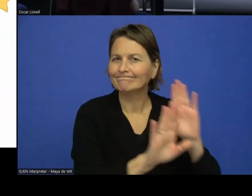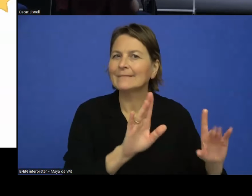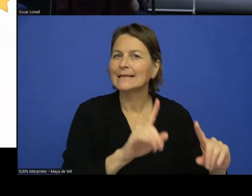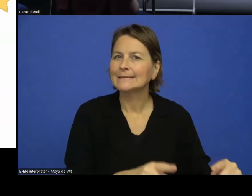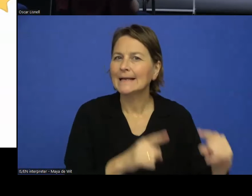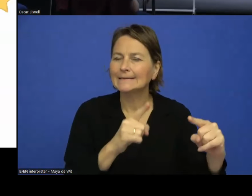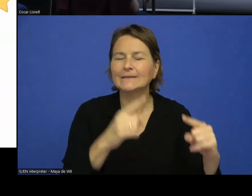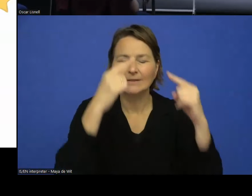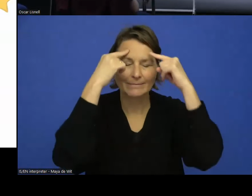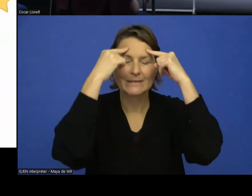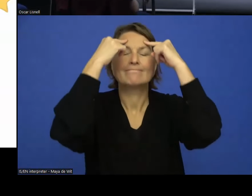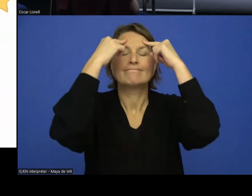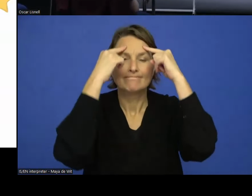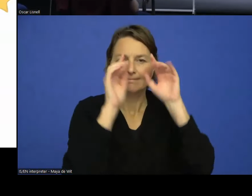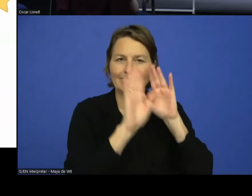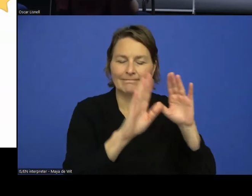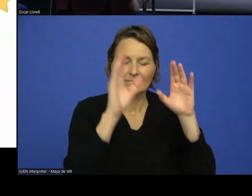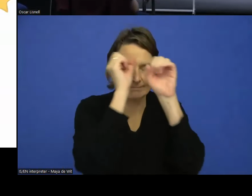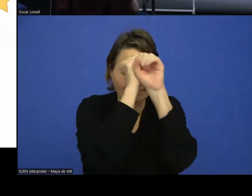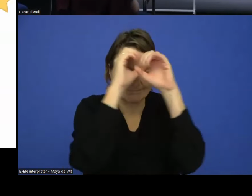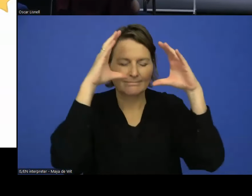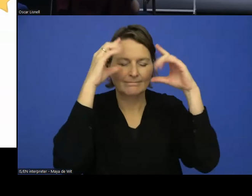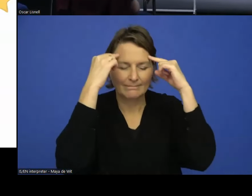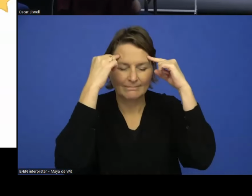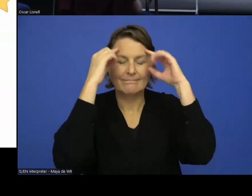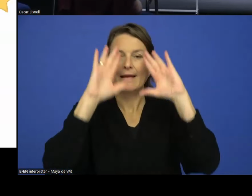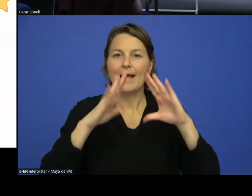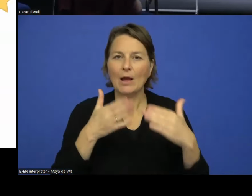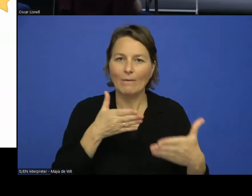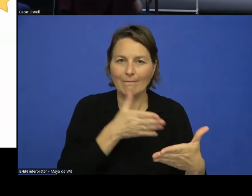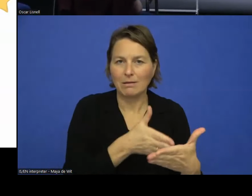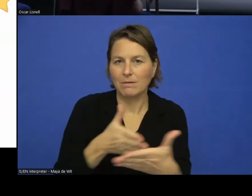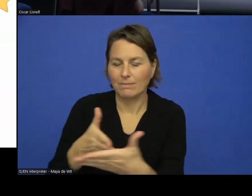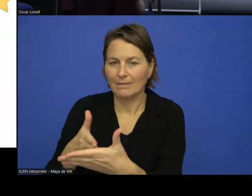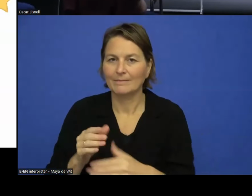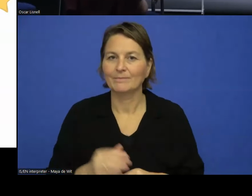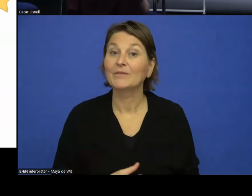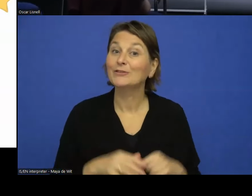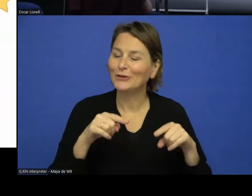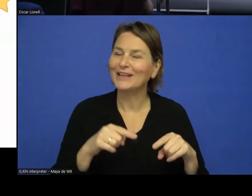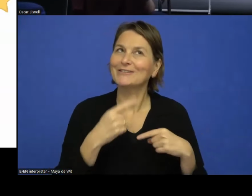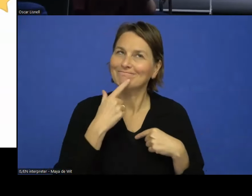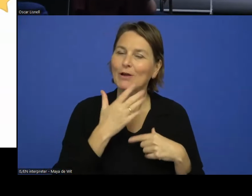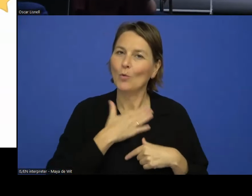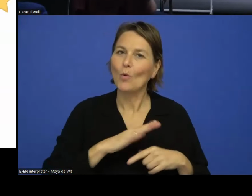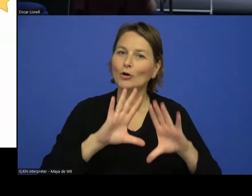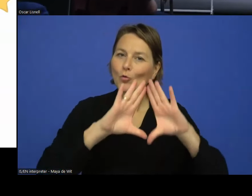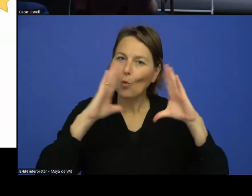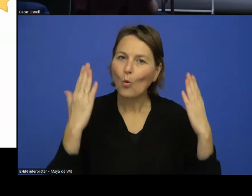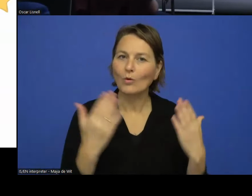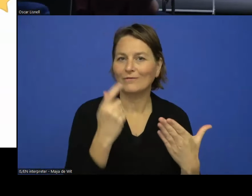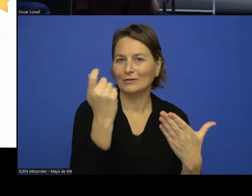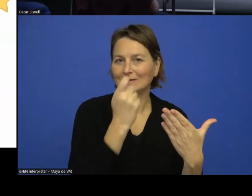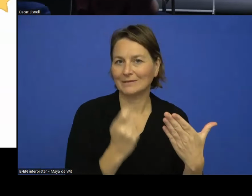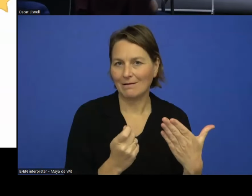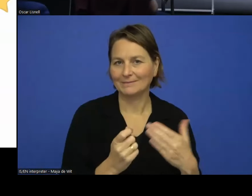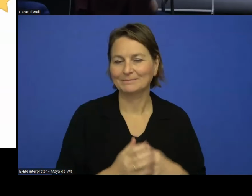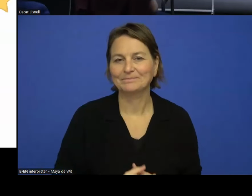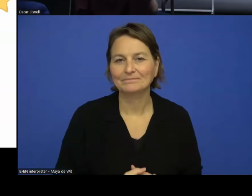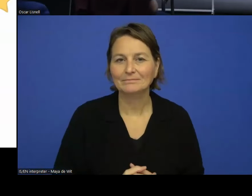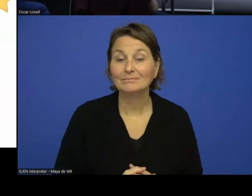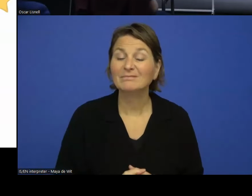shoes. That again originated with this whole conceptual design. Without going into a lot of technical details, which I will believe will be